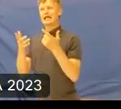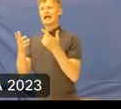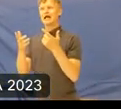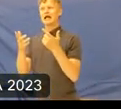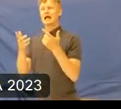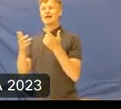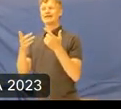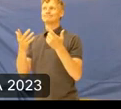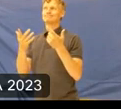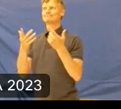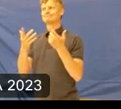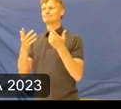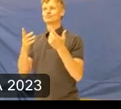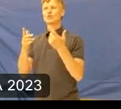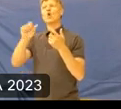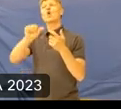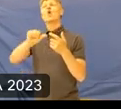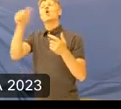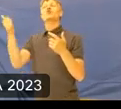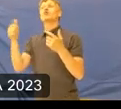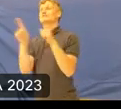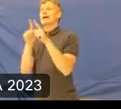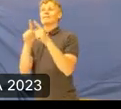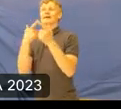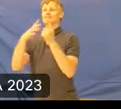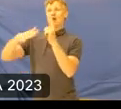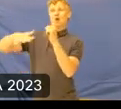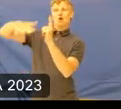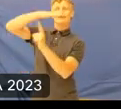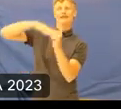relevant here. So you actually import the context